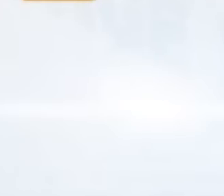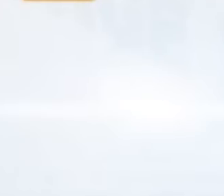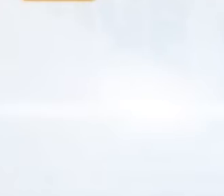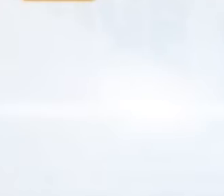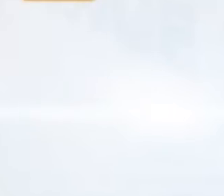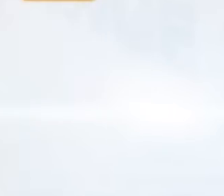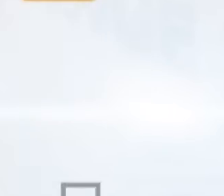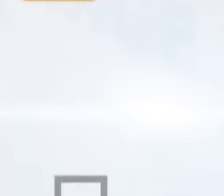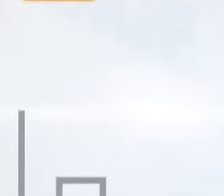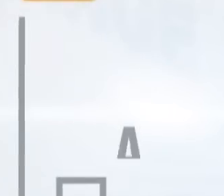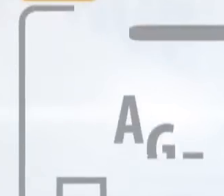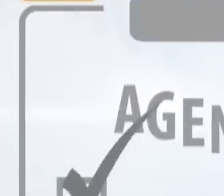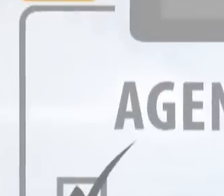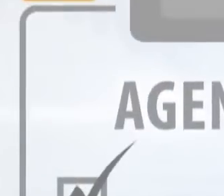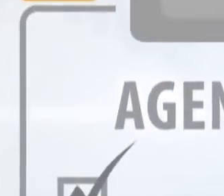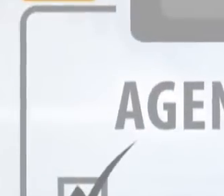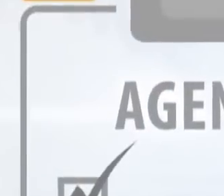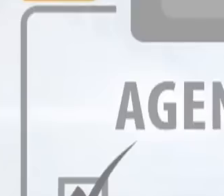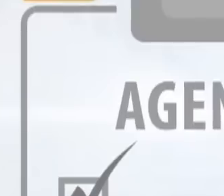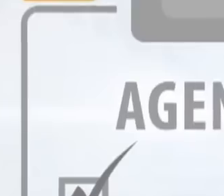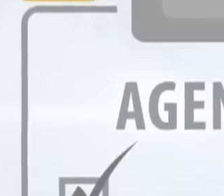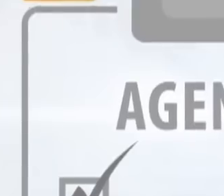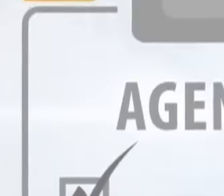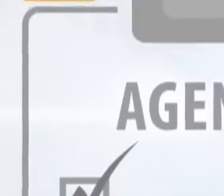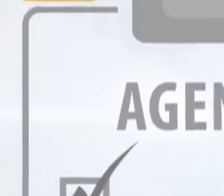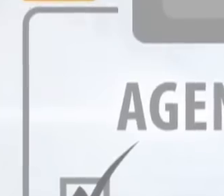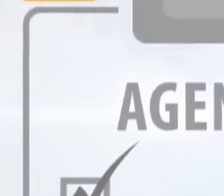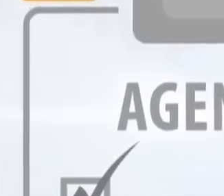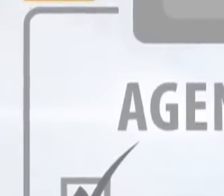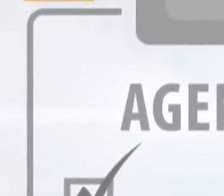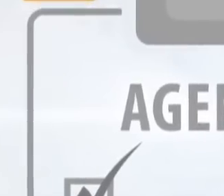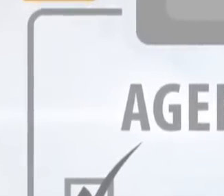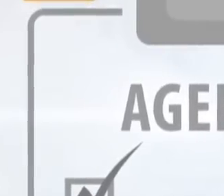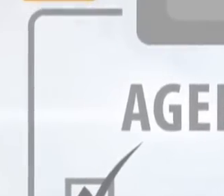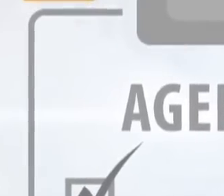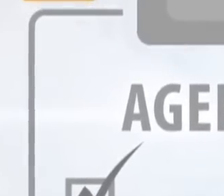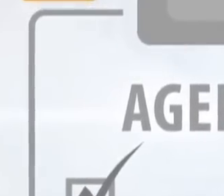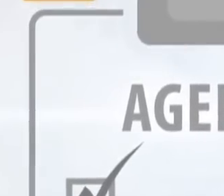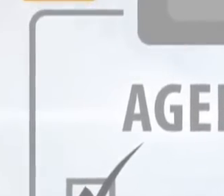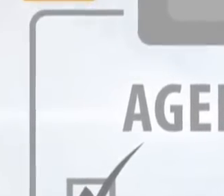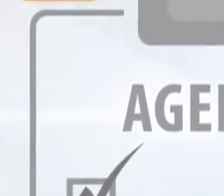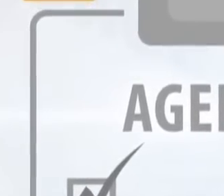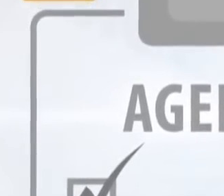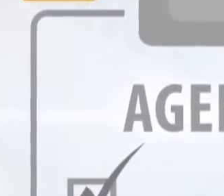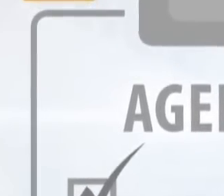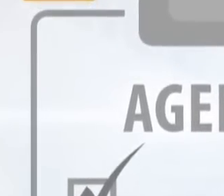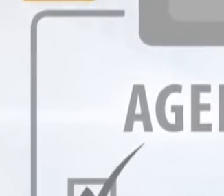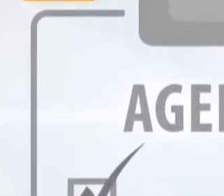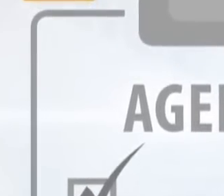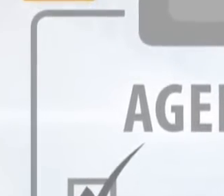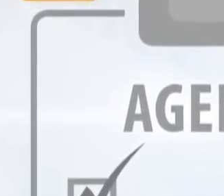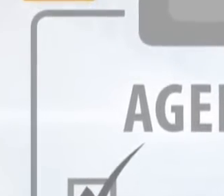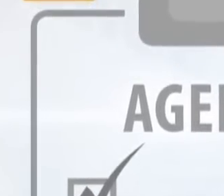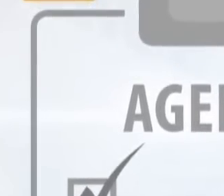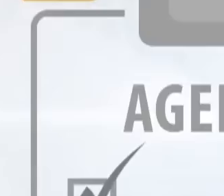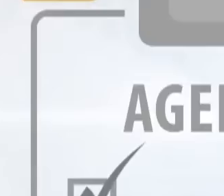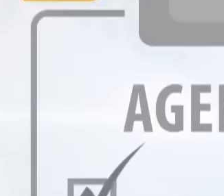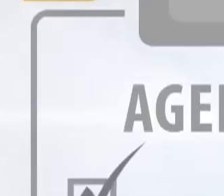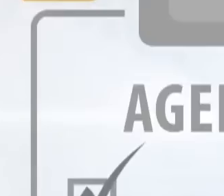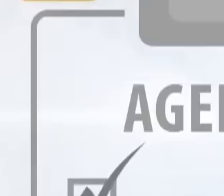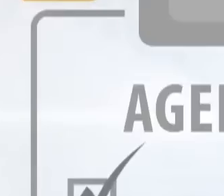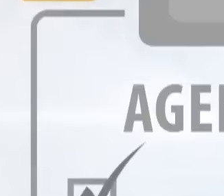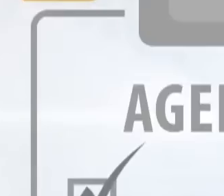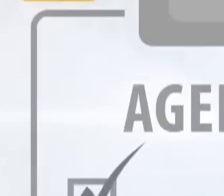year? The agenda is as follows. The Public Procurement International Finance